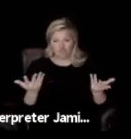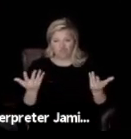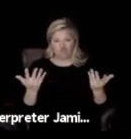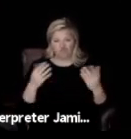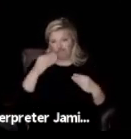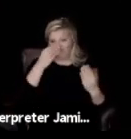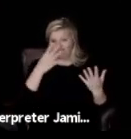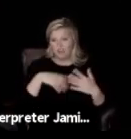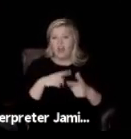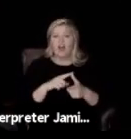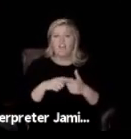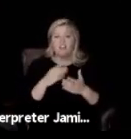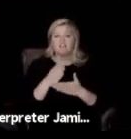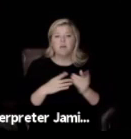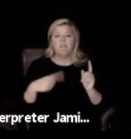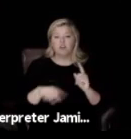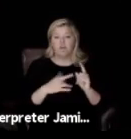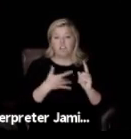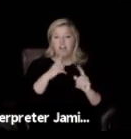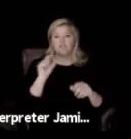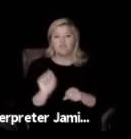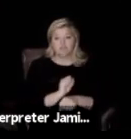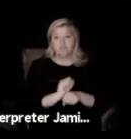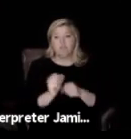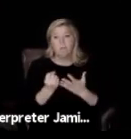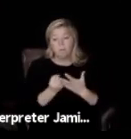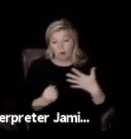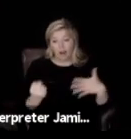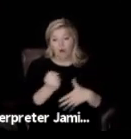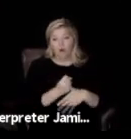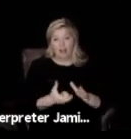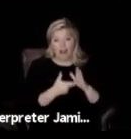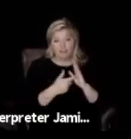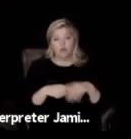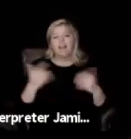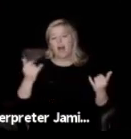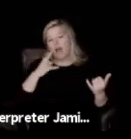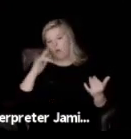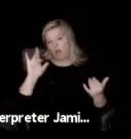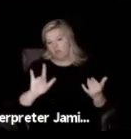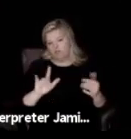some of you think it's pressing priority. Very good. All right, so I'll close out the poll then.